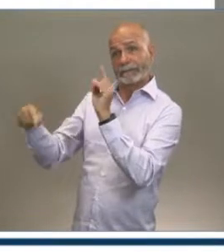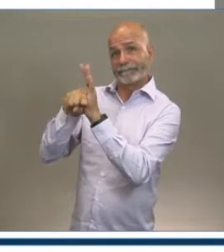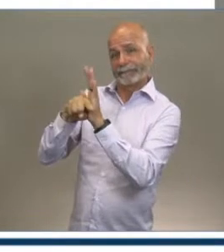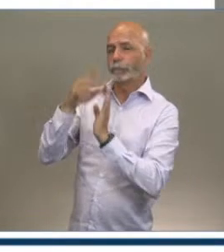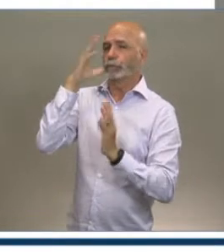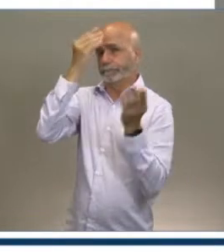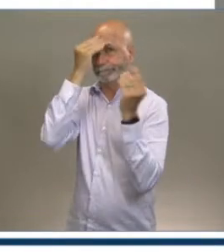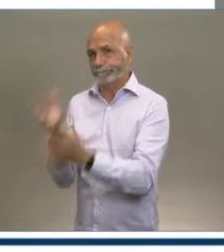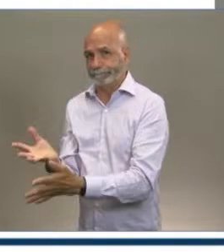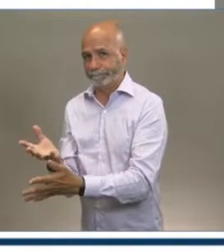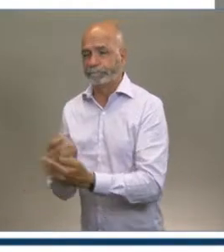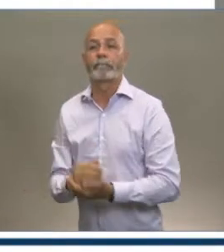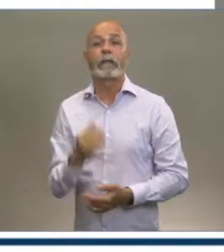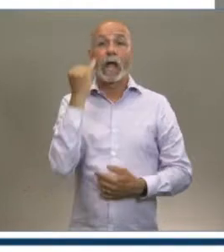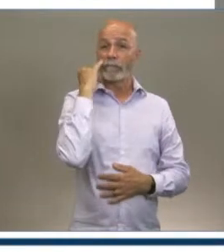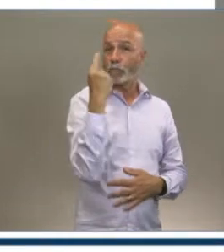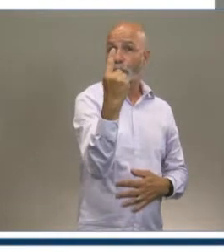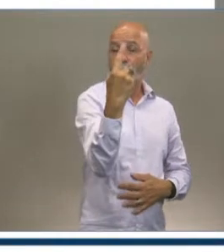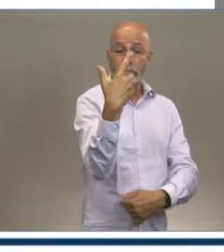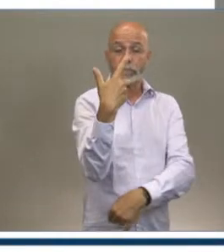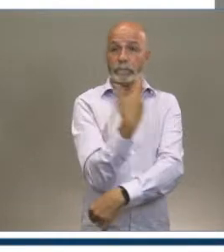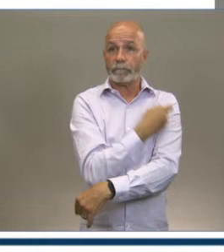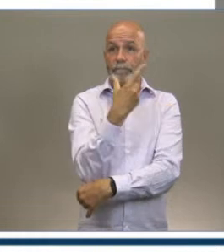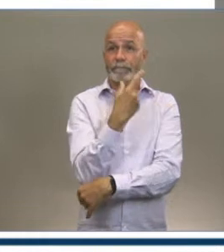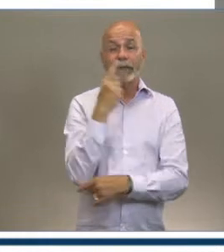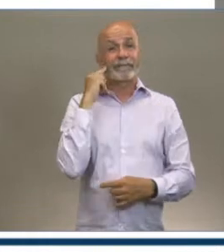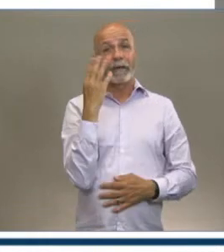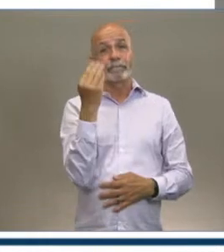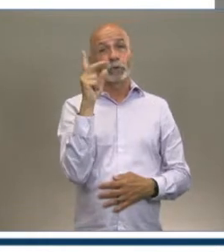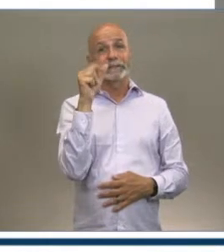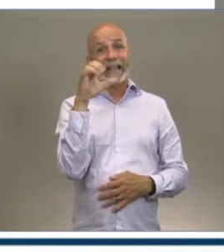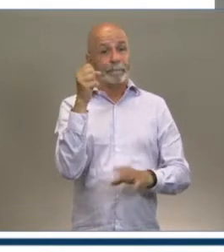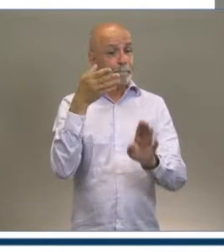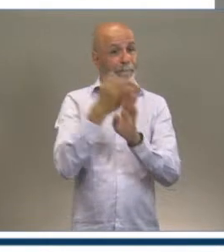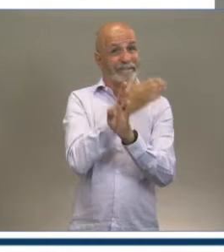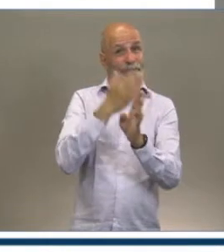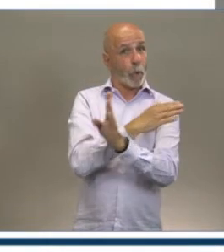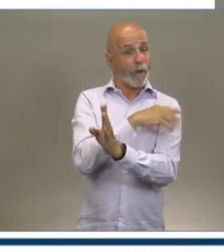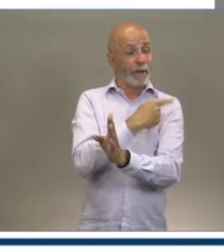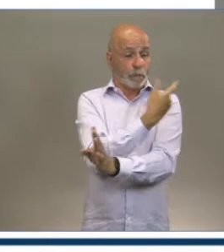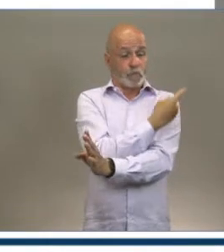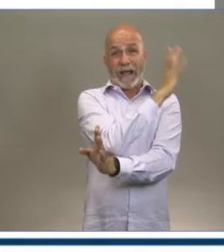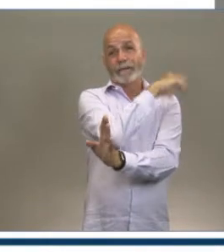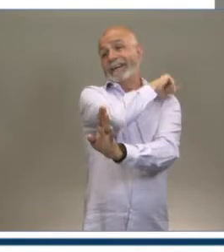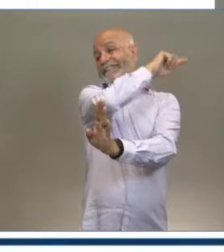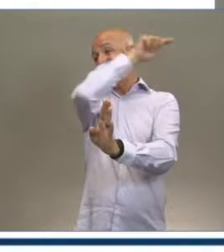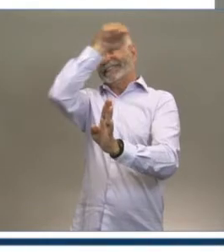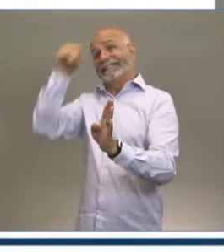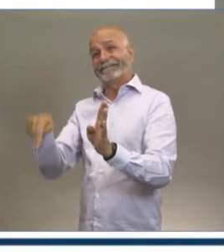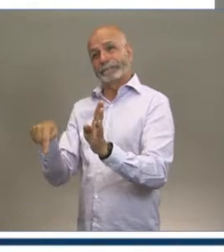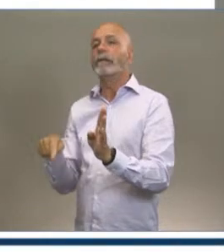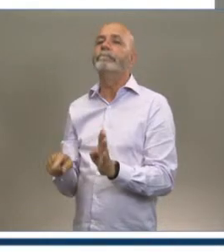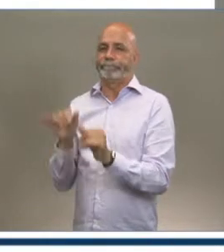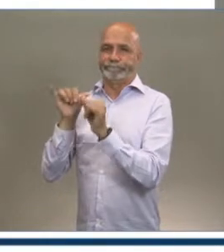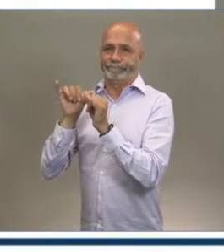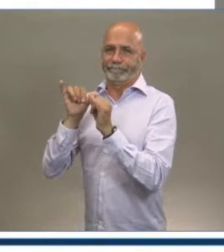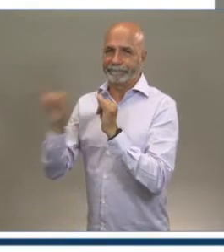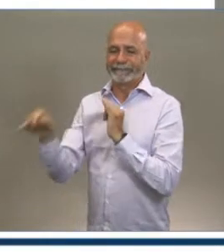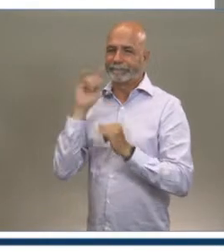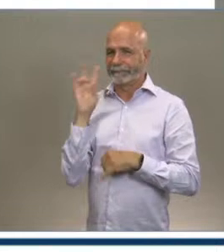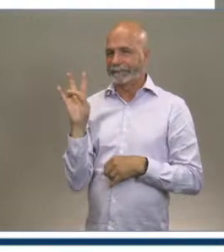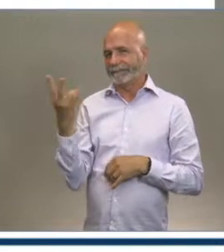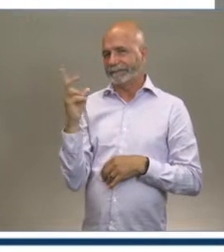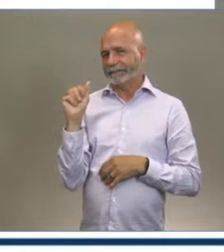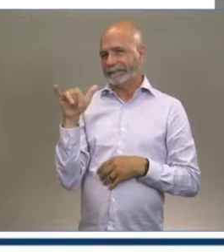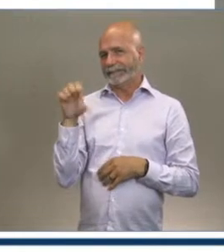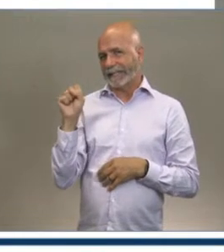least 14 days before arriving in Nova Scotia must quarantine for at least 7 days. They cannot leave isolation